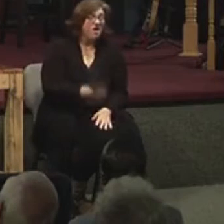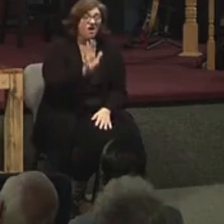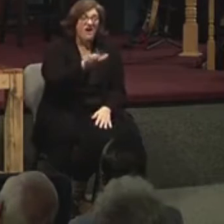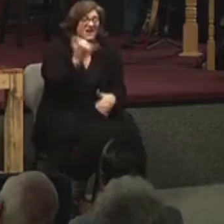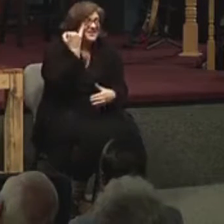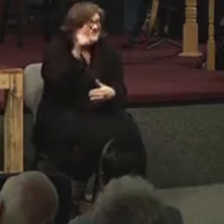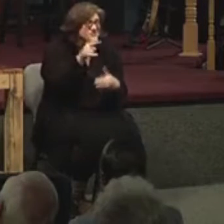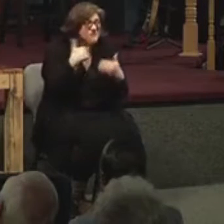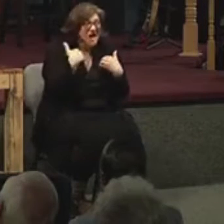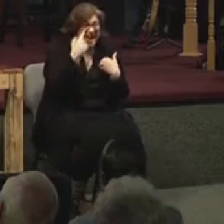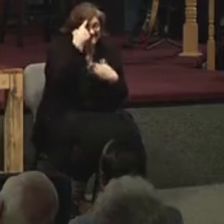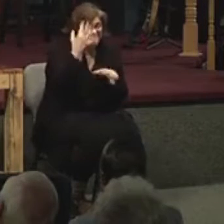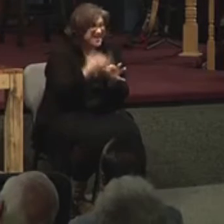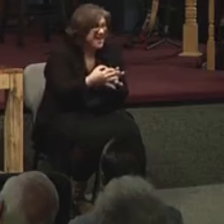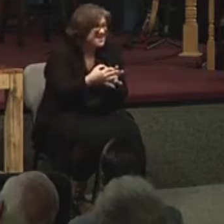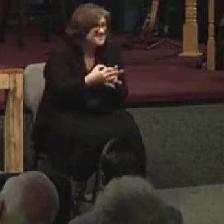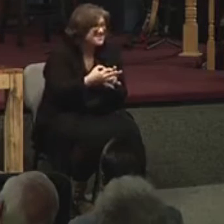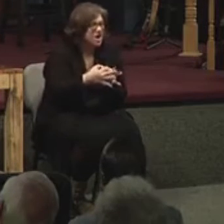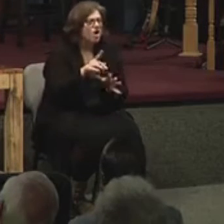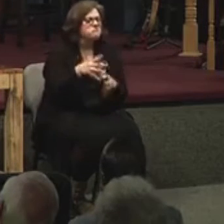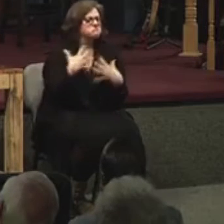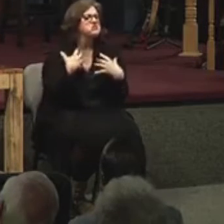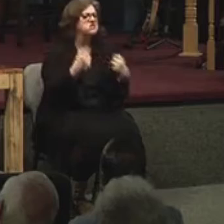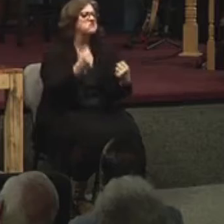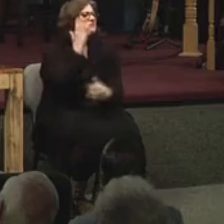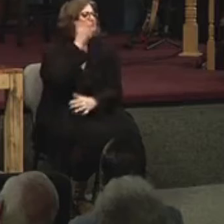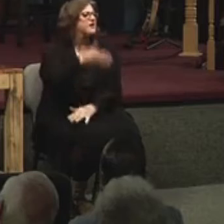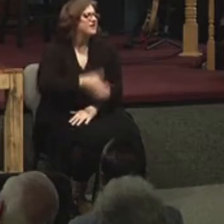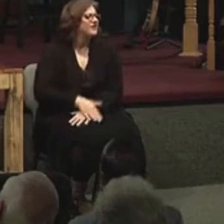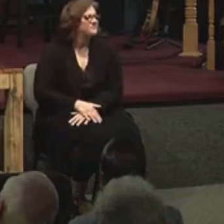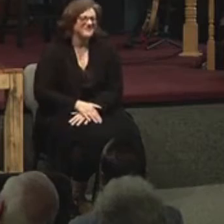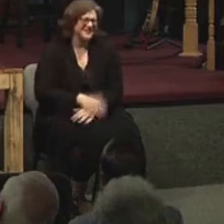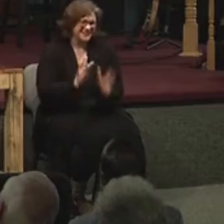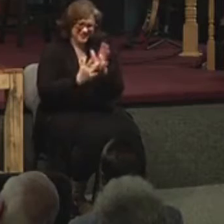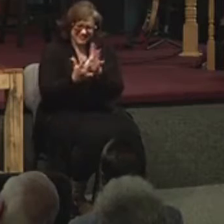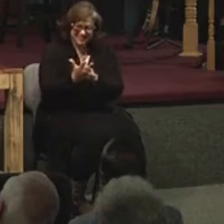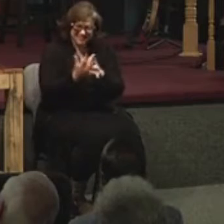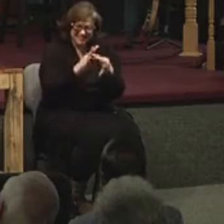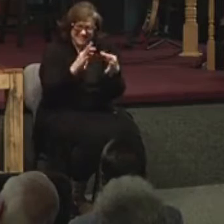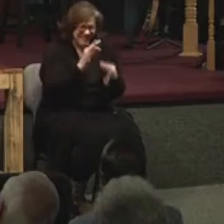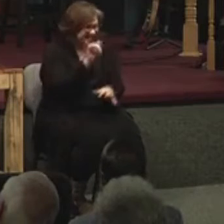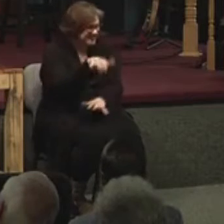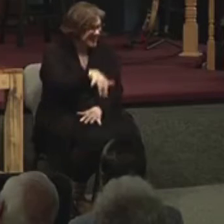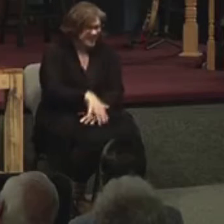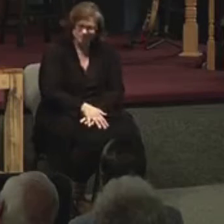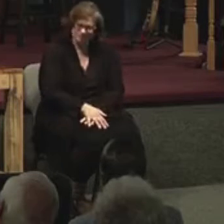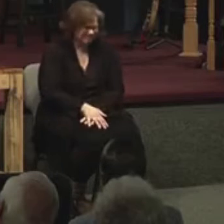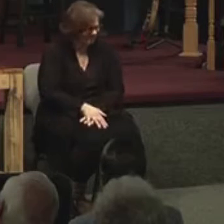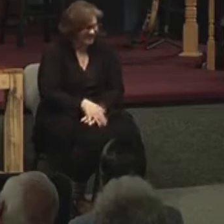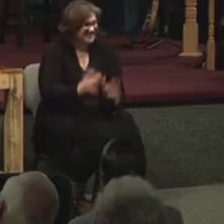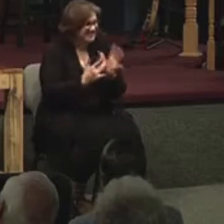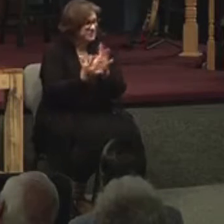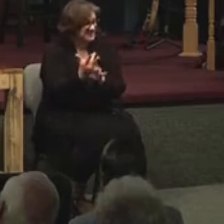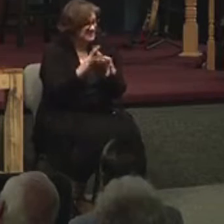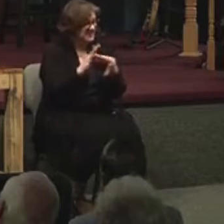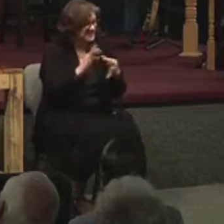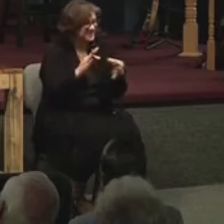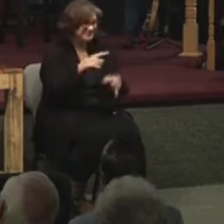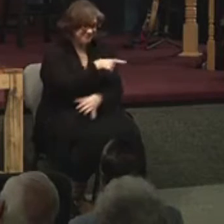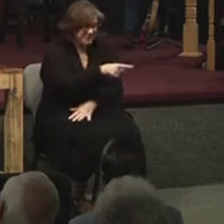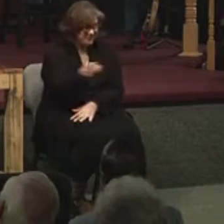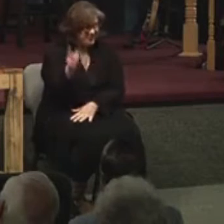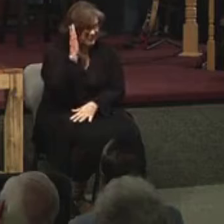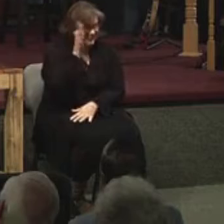Well, guess what? Jesus never promised that. Jesus told his disciples, you will experience hardship. He said, you